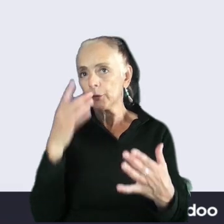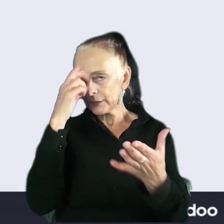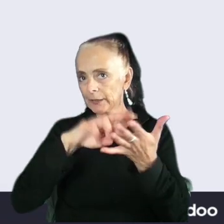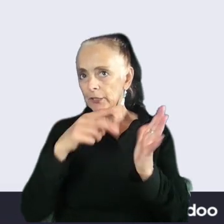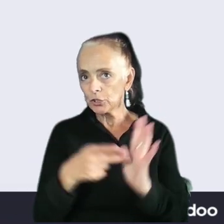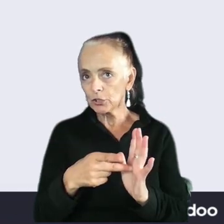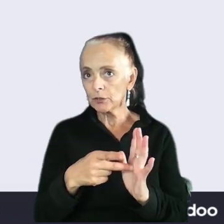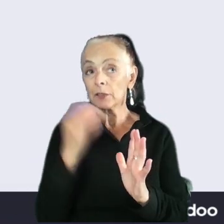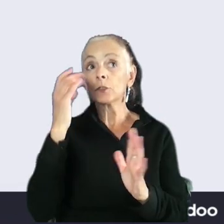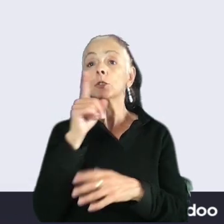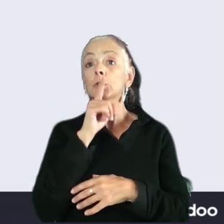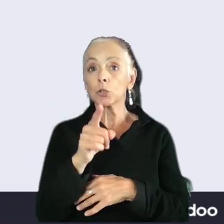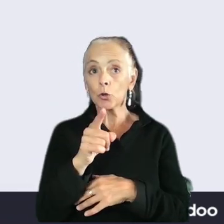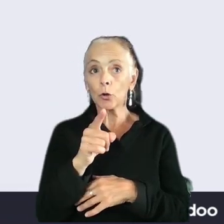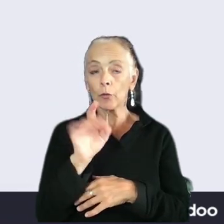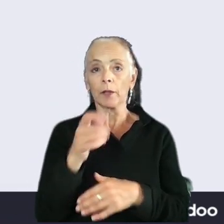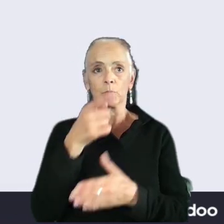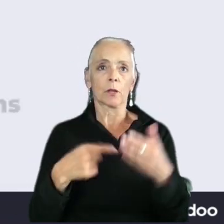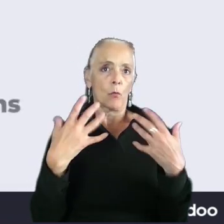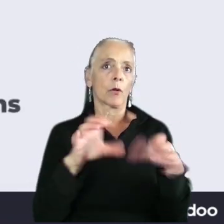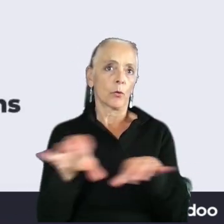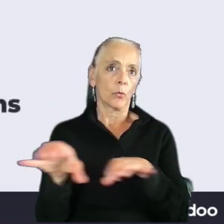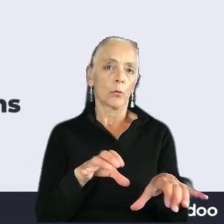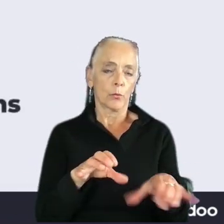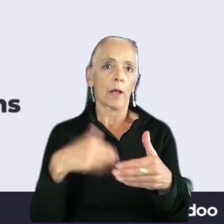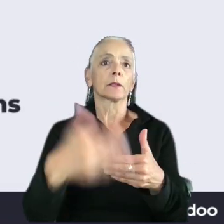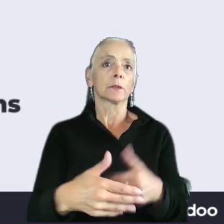you are sure that this is what they will want to do next.